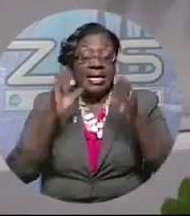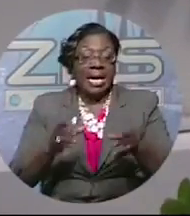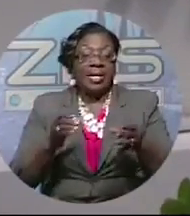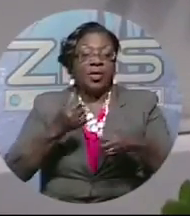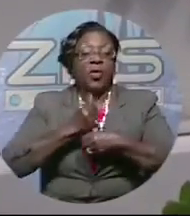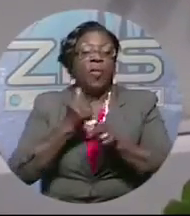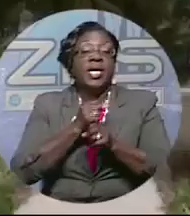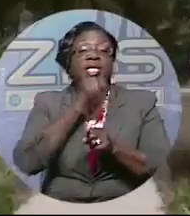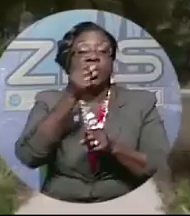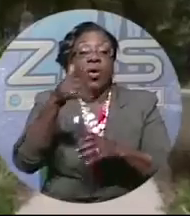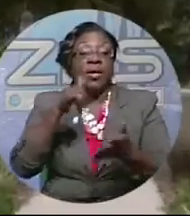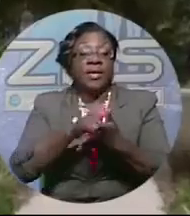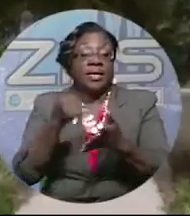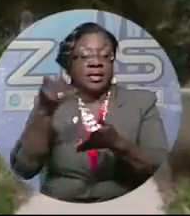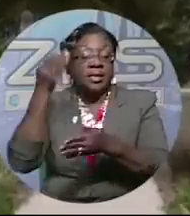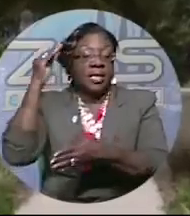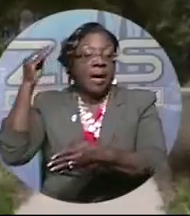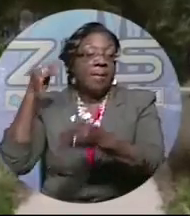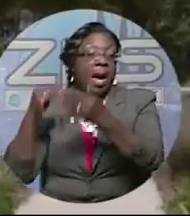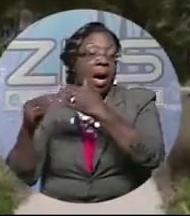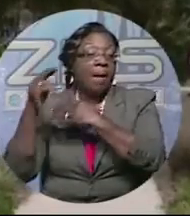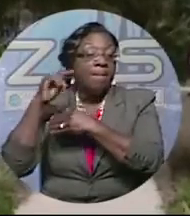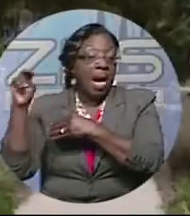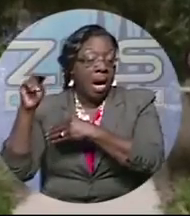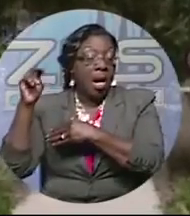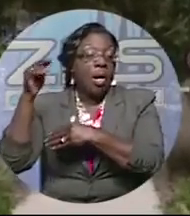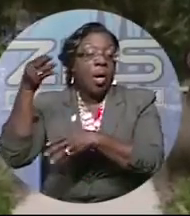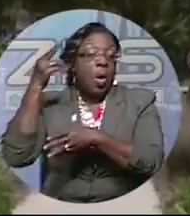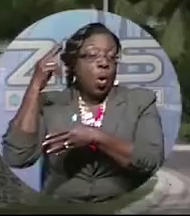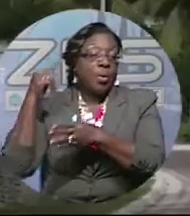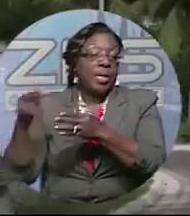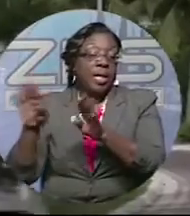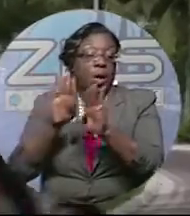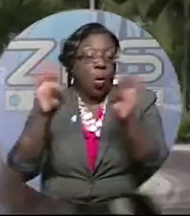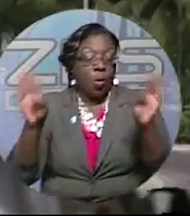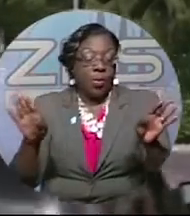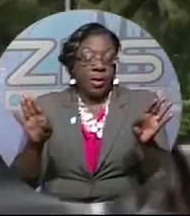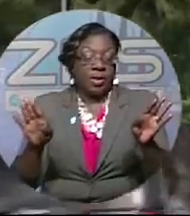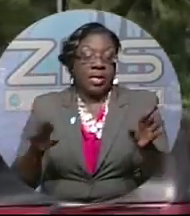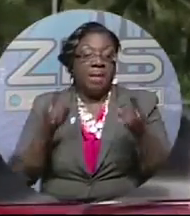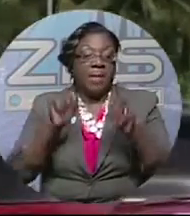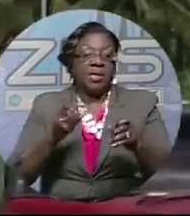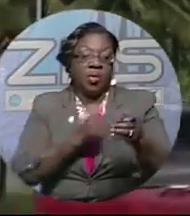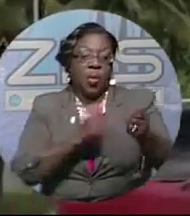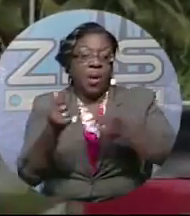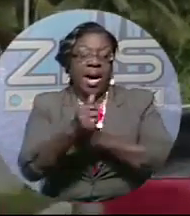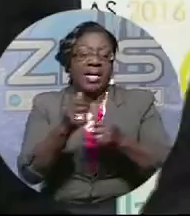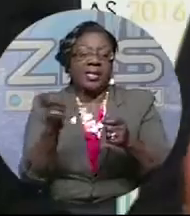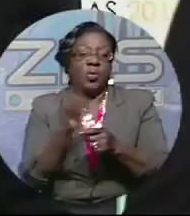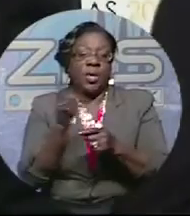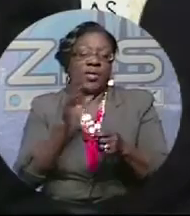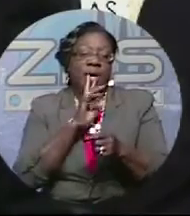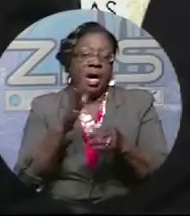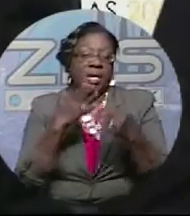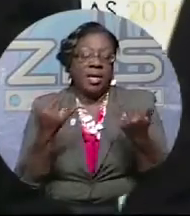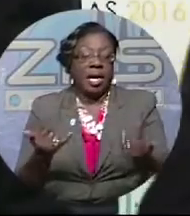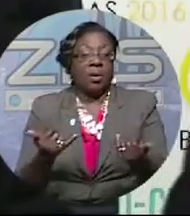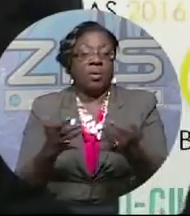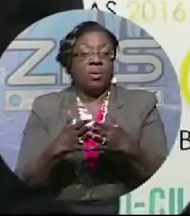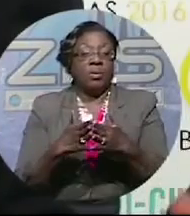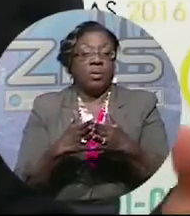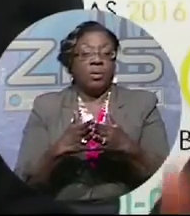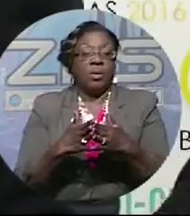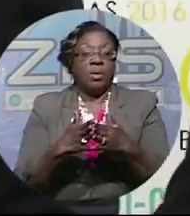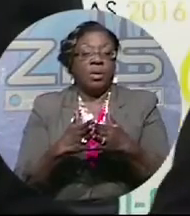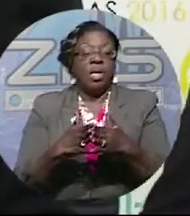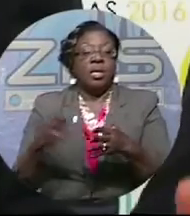demonstrate the enormous potential of the resort to attract the world, and they must get past the present stage to make it happen. Actually standing in